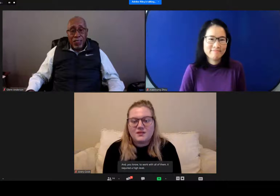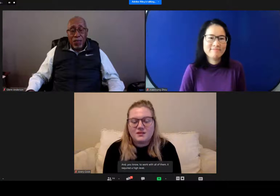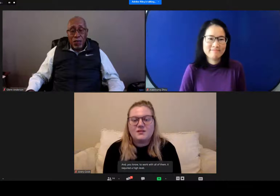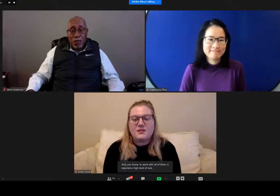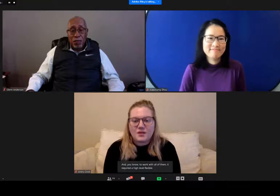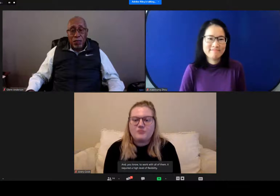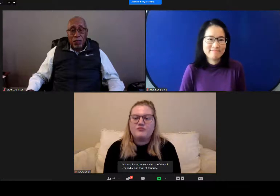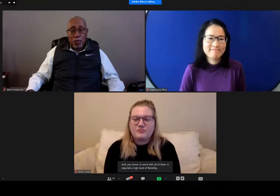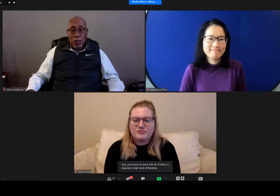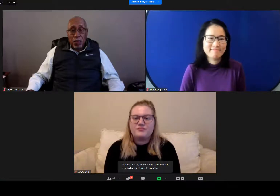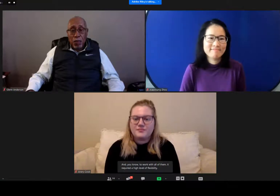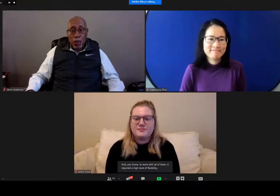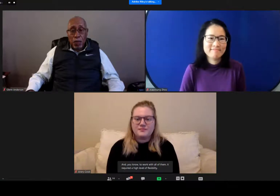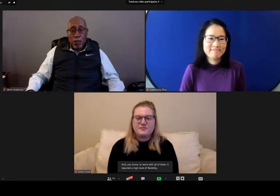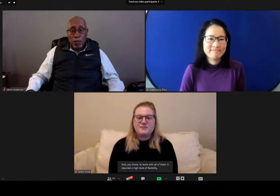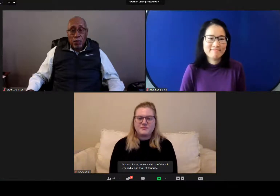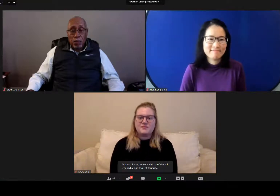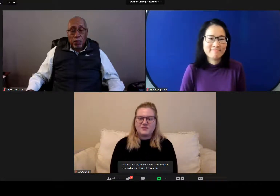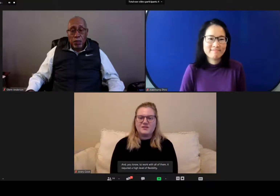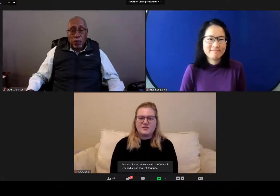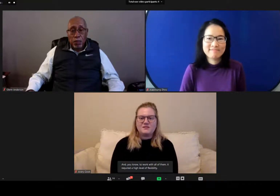of flexibility.